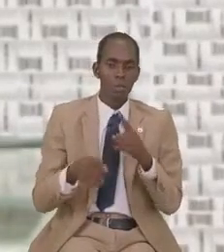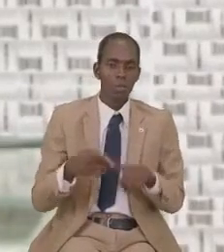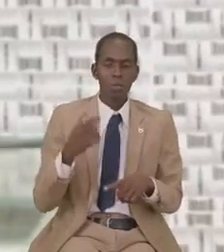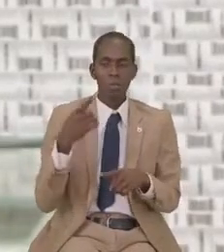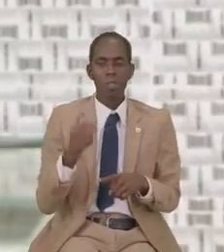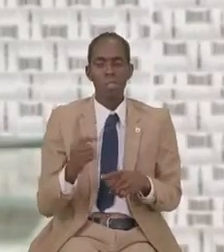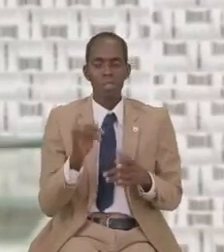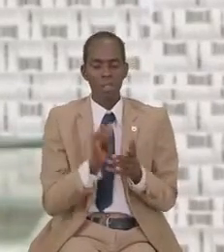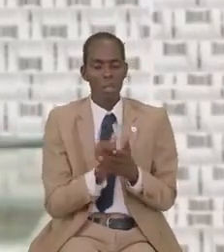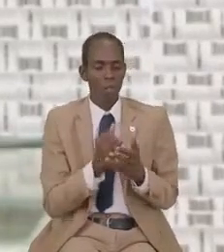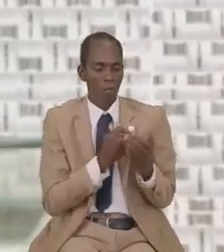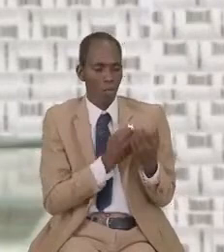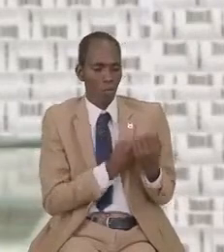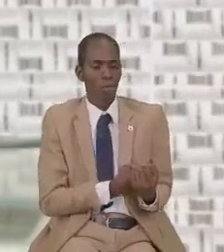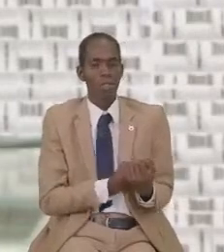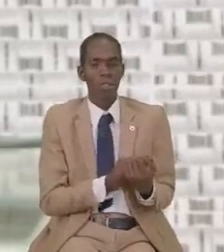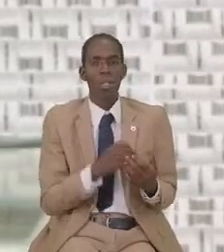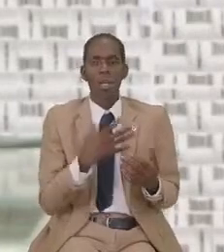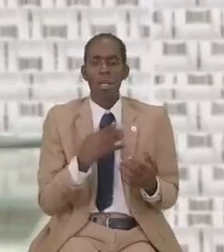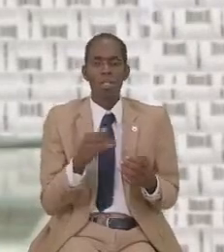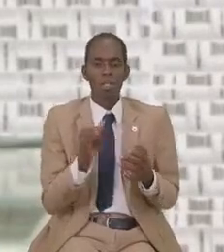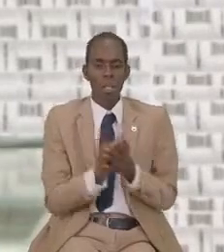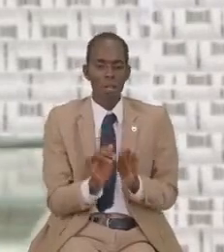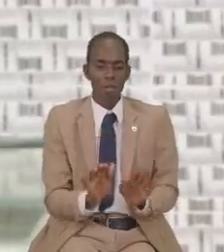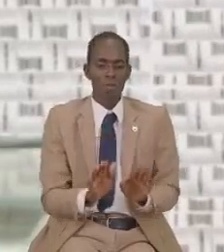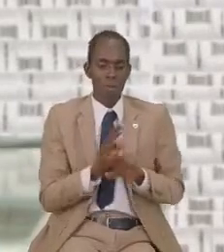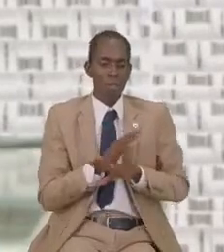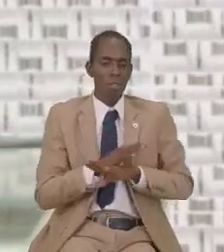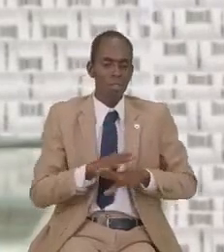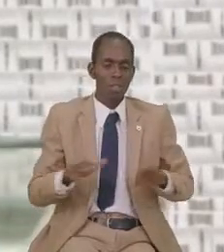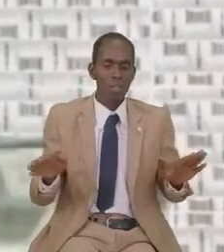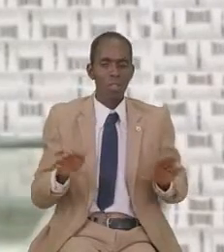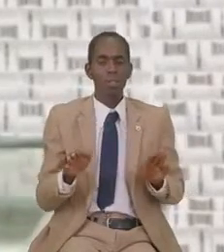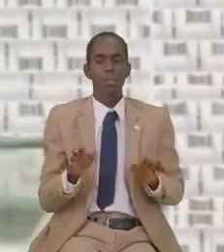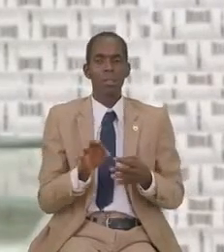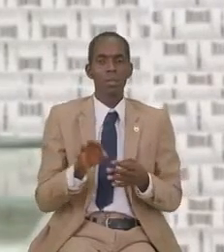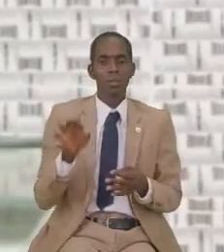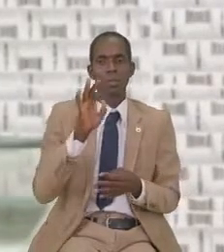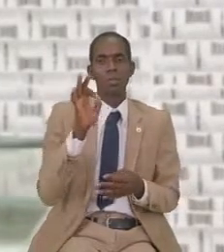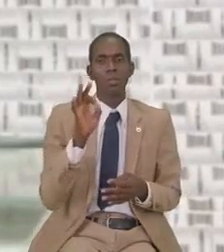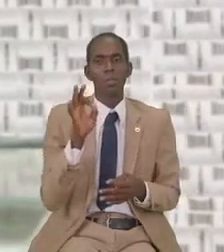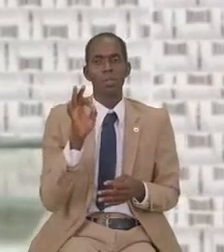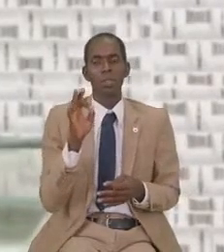fearful, the respect, the fearless spirit.